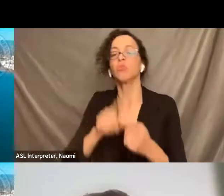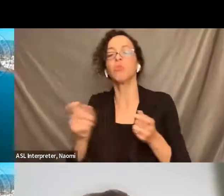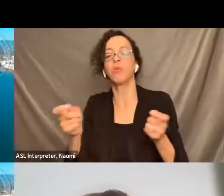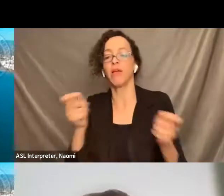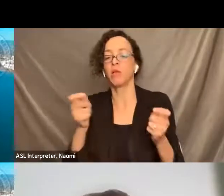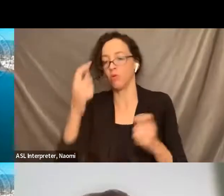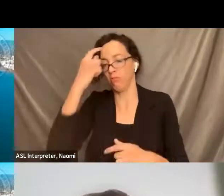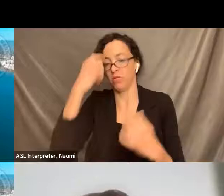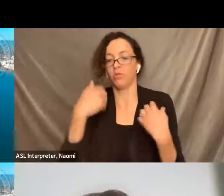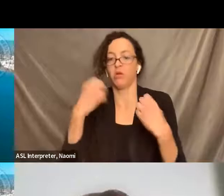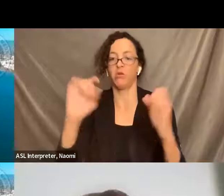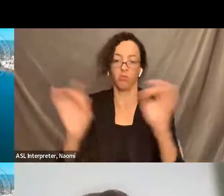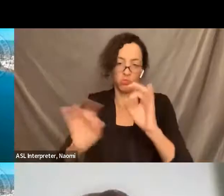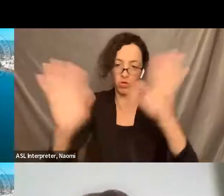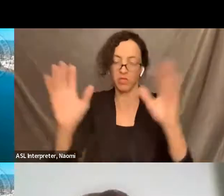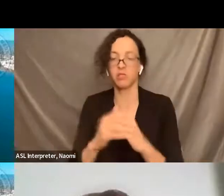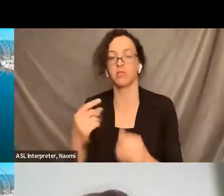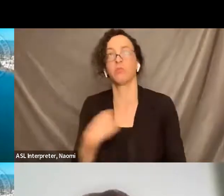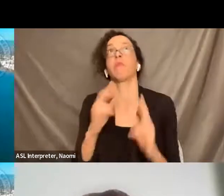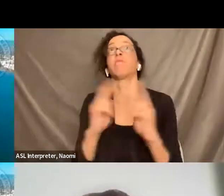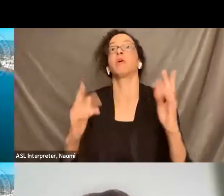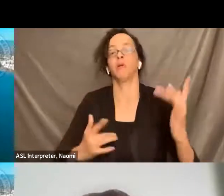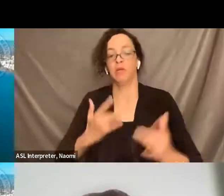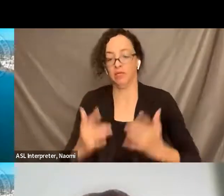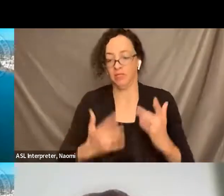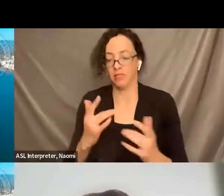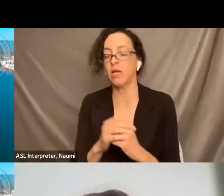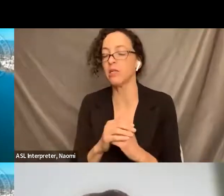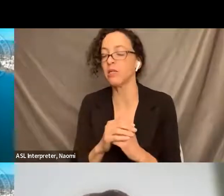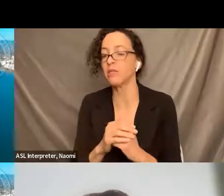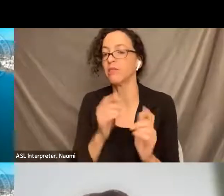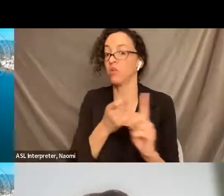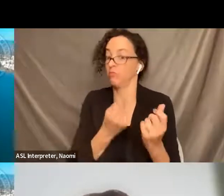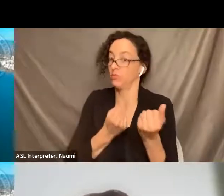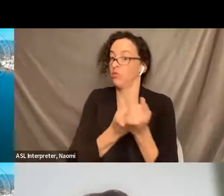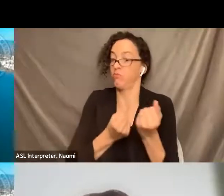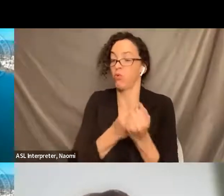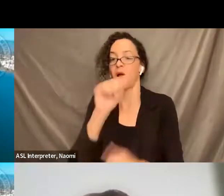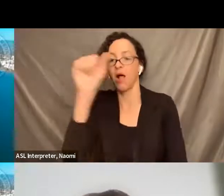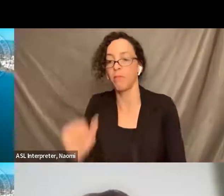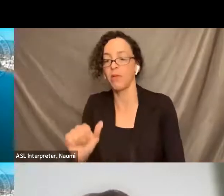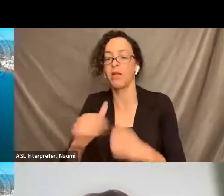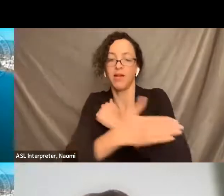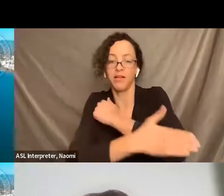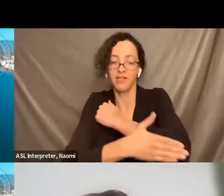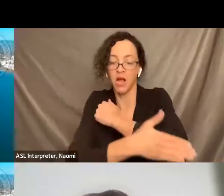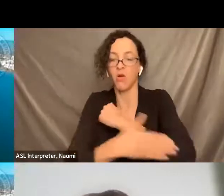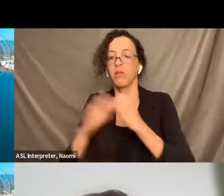health crises. So we're very excited by the support that Alameda County Behavioral Health gave